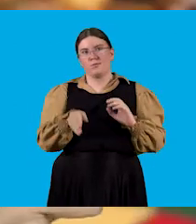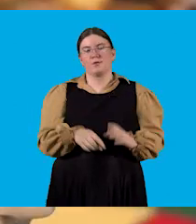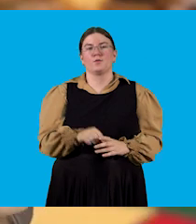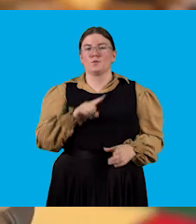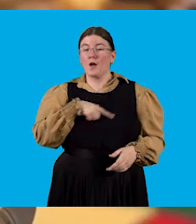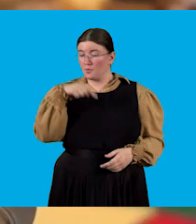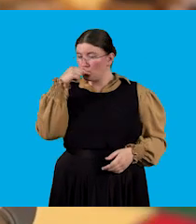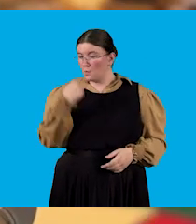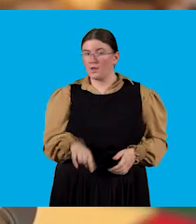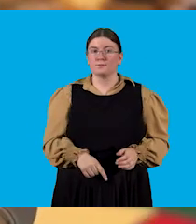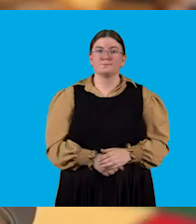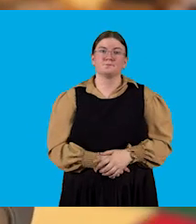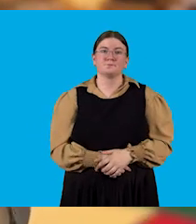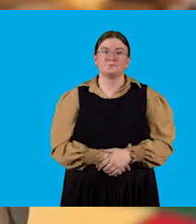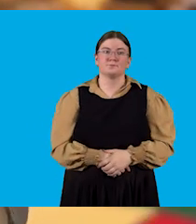is appetizing.